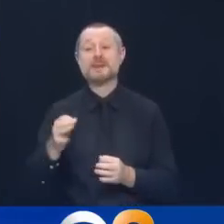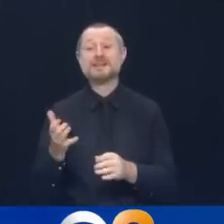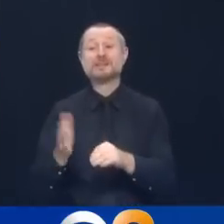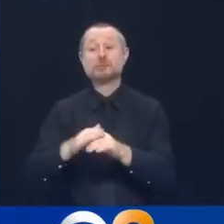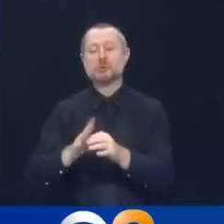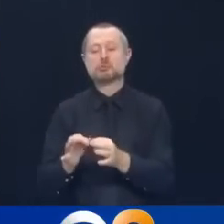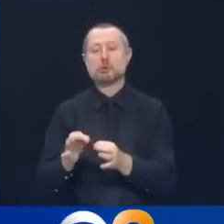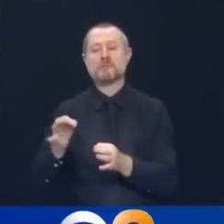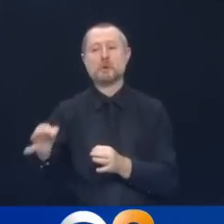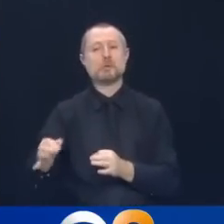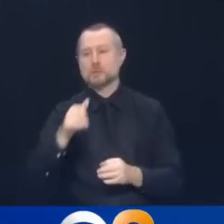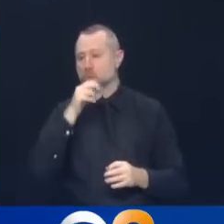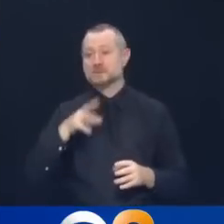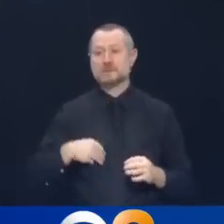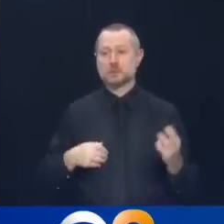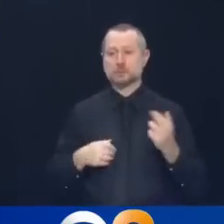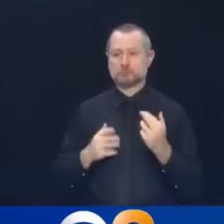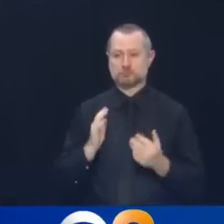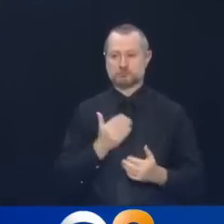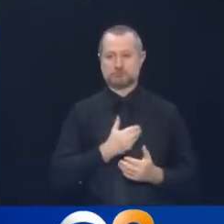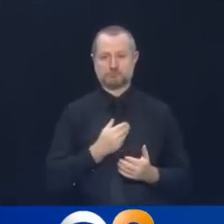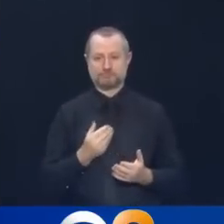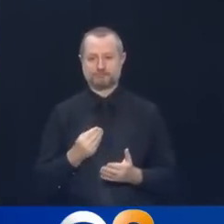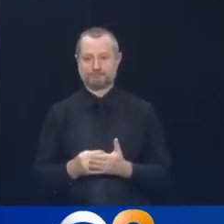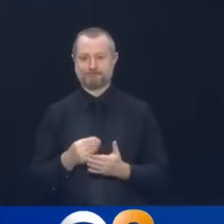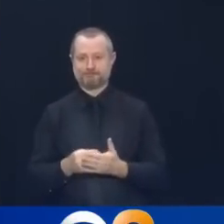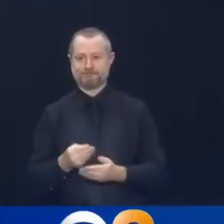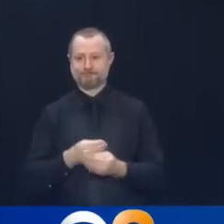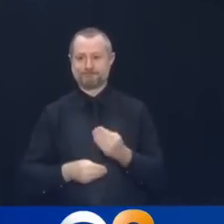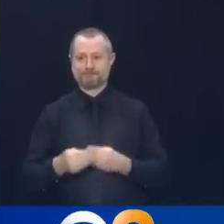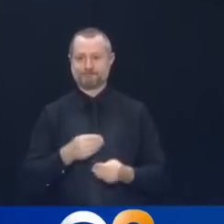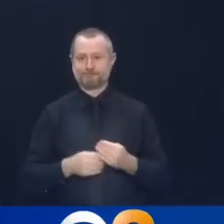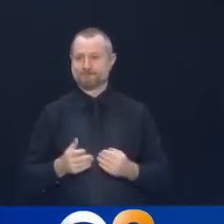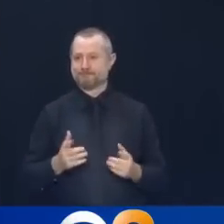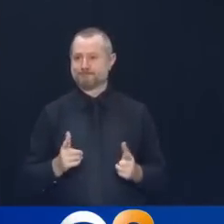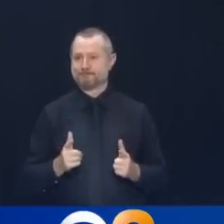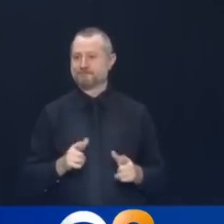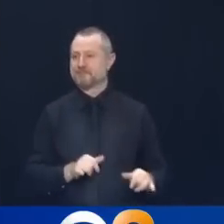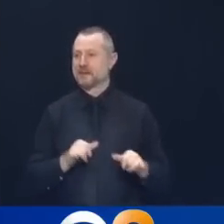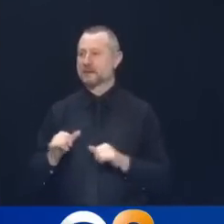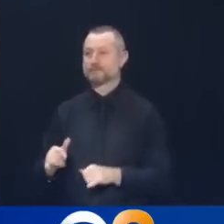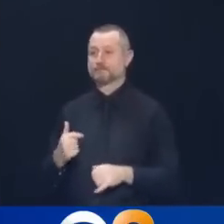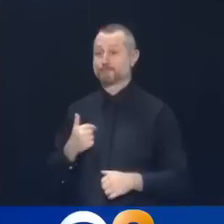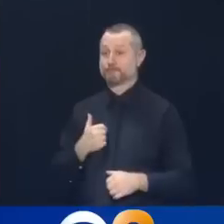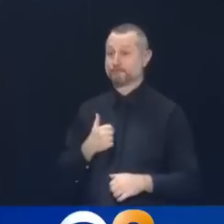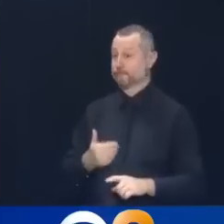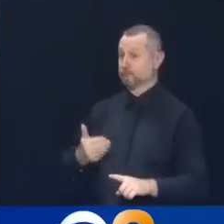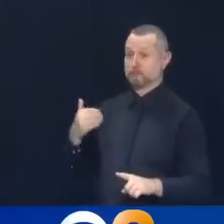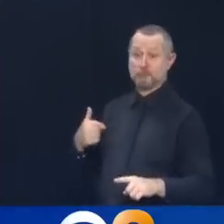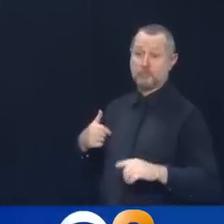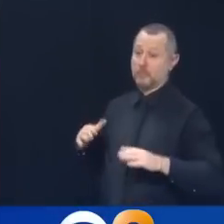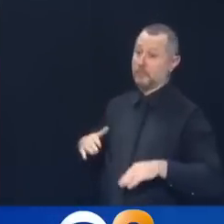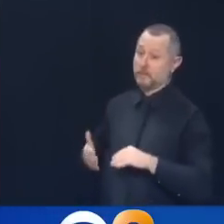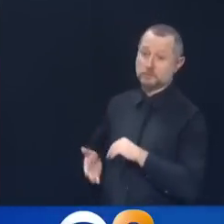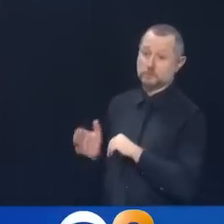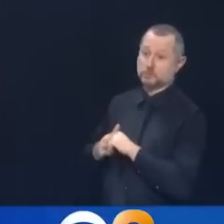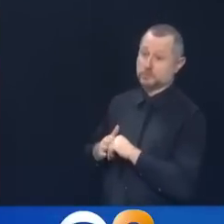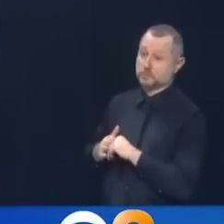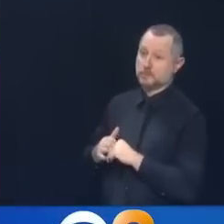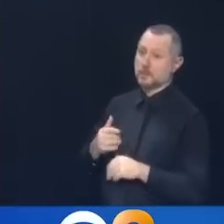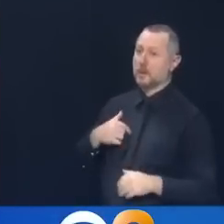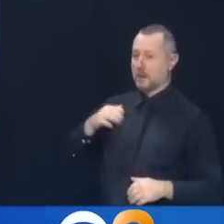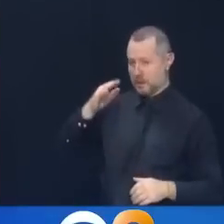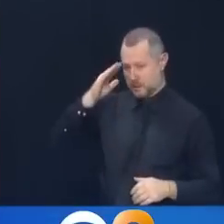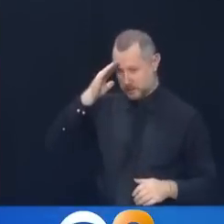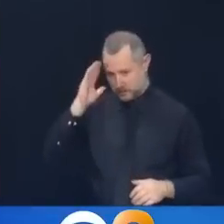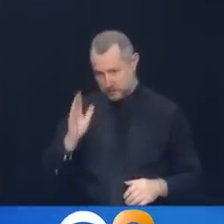given the overall financial picture, for the same rationale that we didn't do a raise. I understand there's a disconnect in the